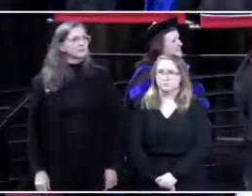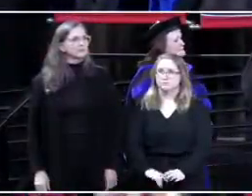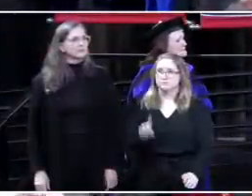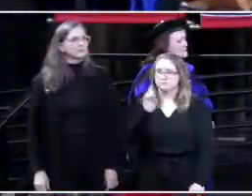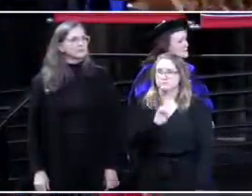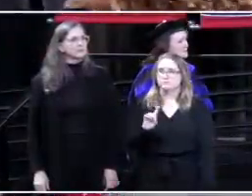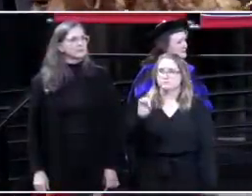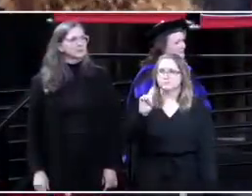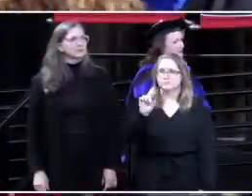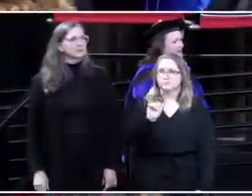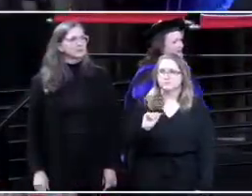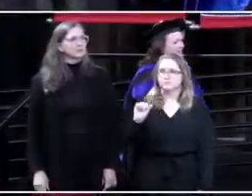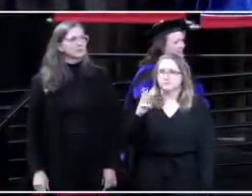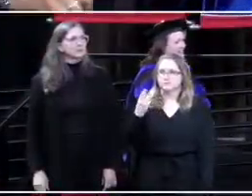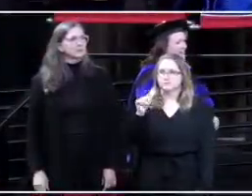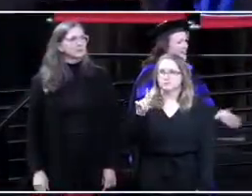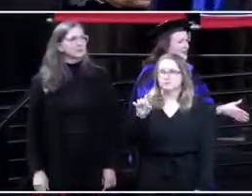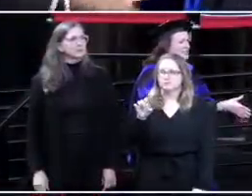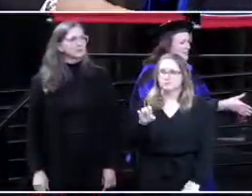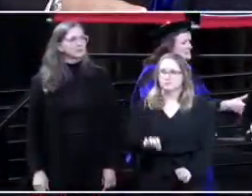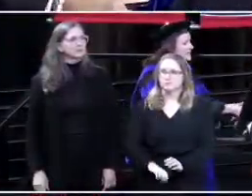Dimitri Alejandra Wright.